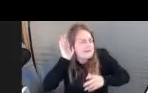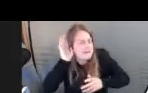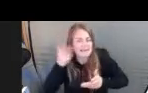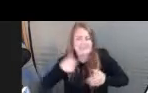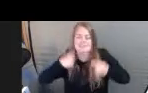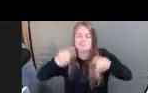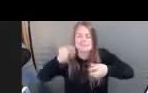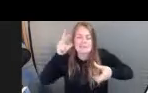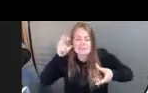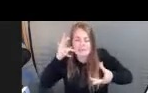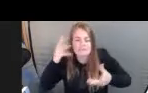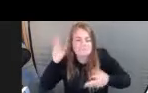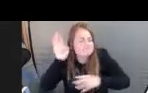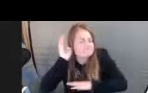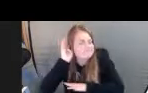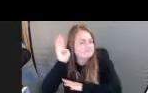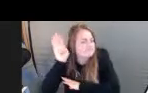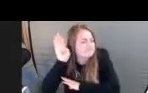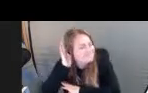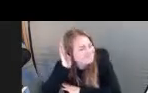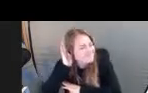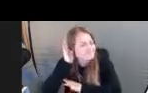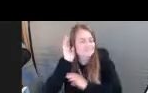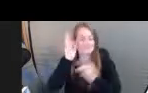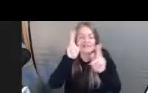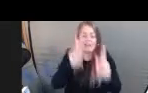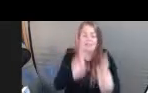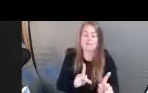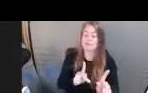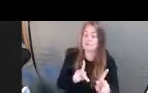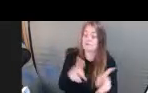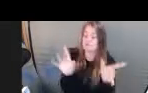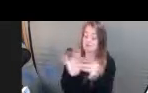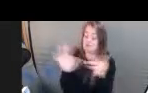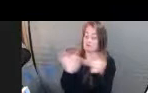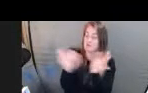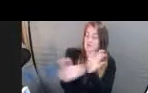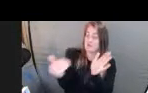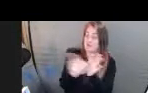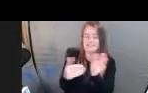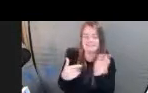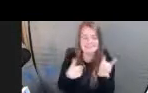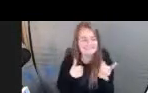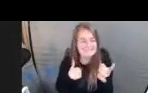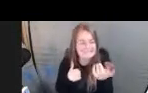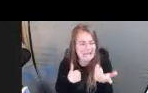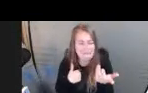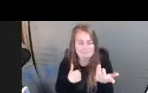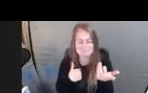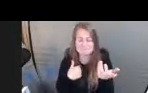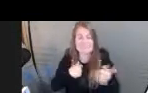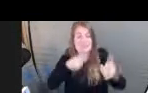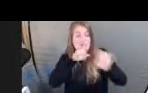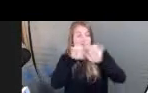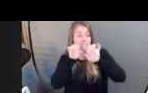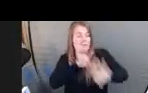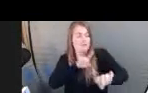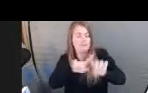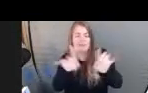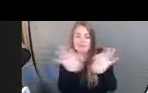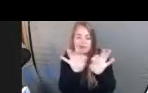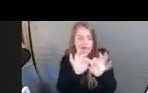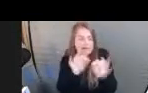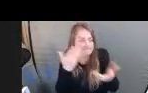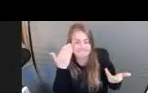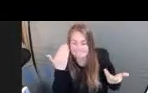time hearing when the person was repeating back her order to her. So she barely knew what the totals were. And I remember